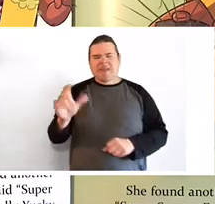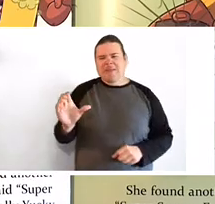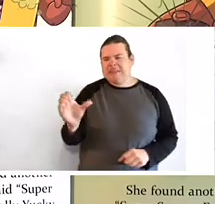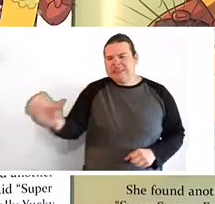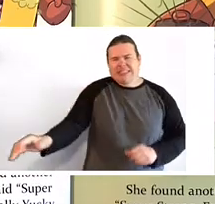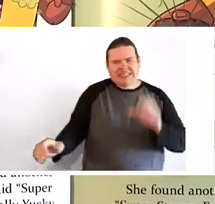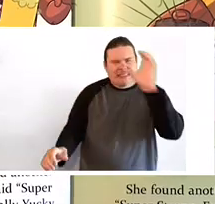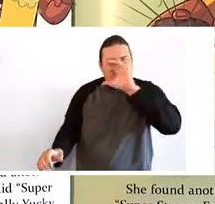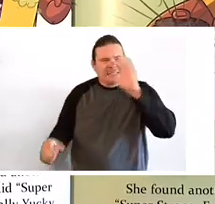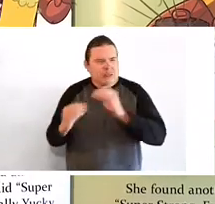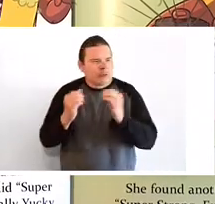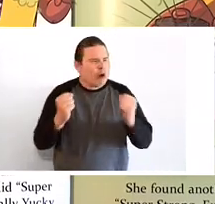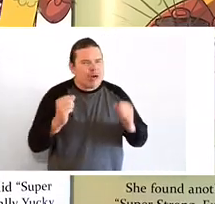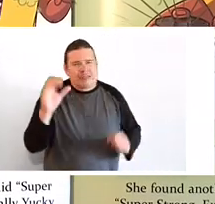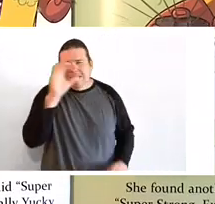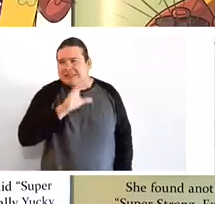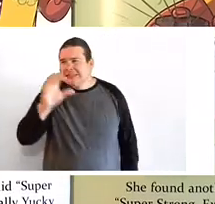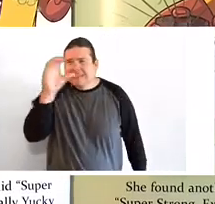enough."